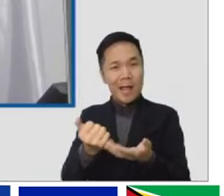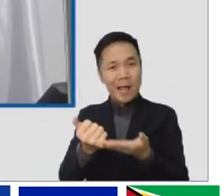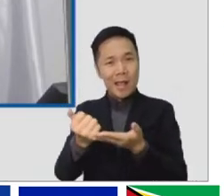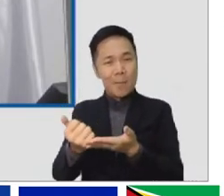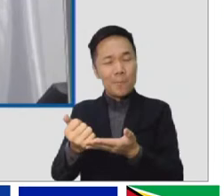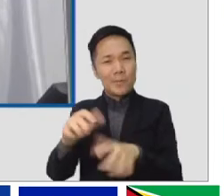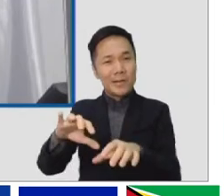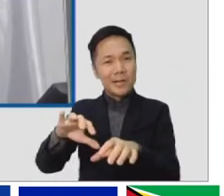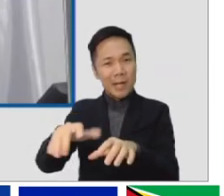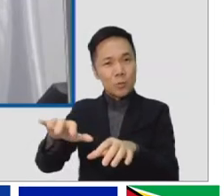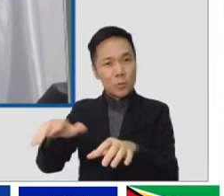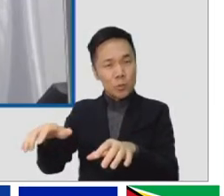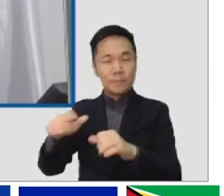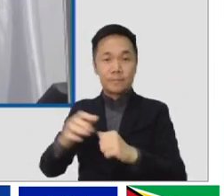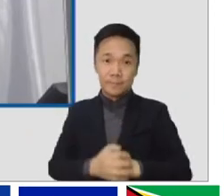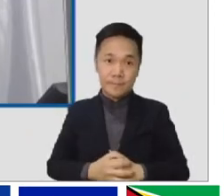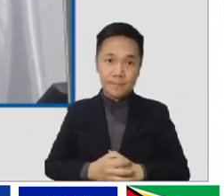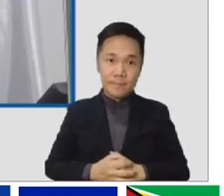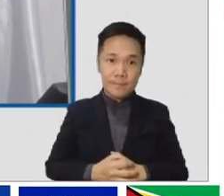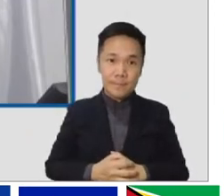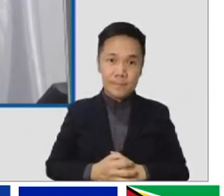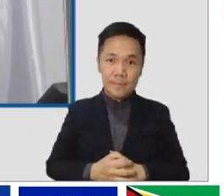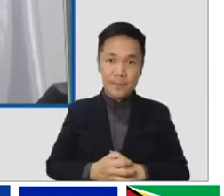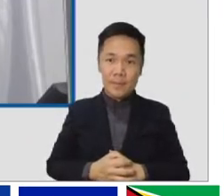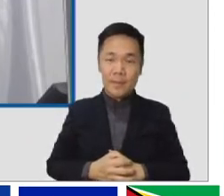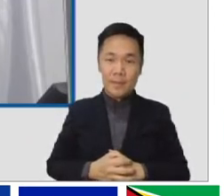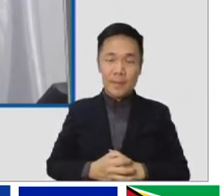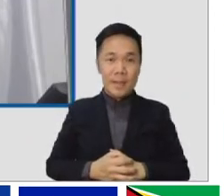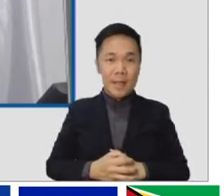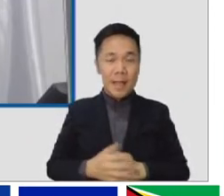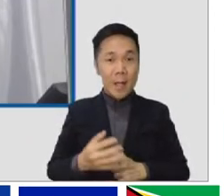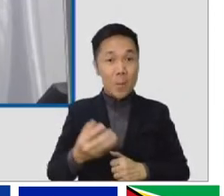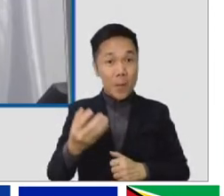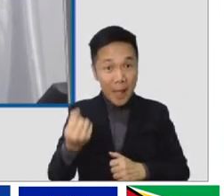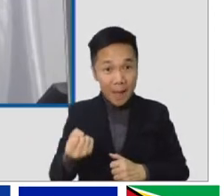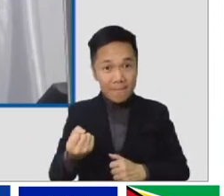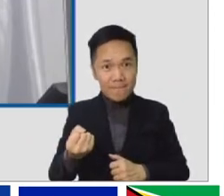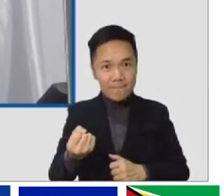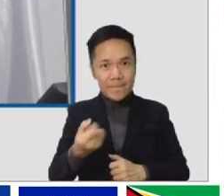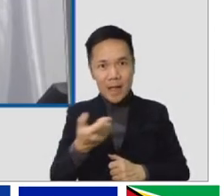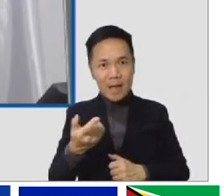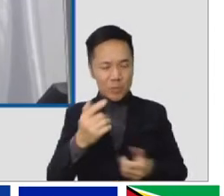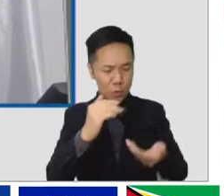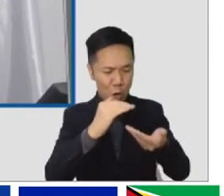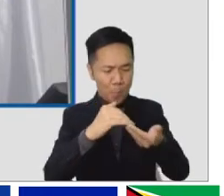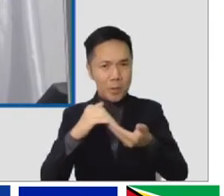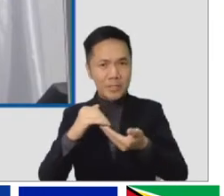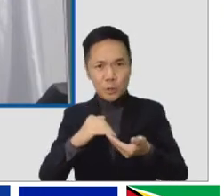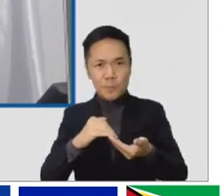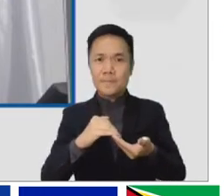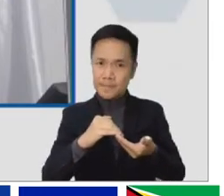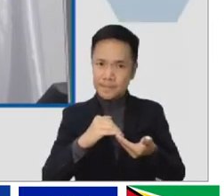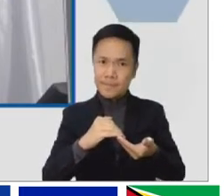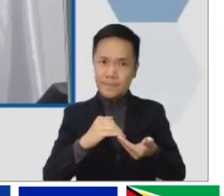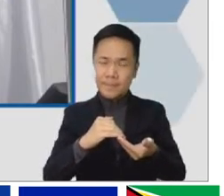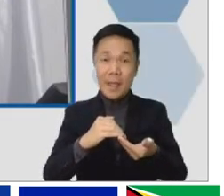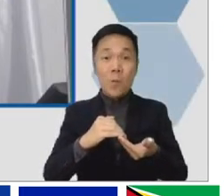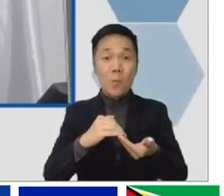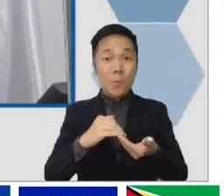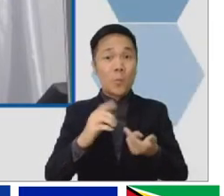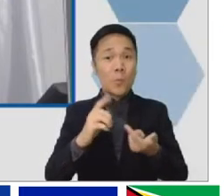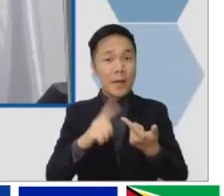also have management through the international cooperation agencies. We are developing efforts for us to continue